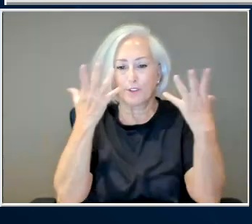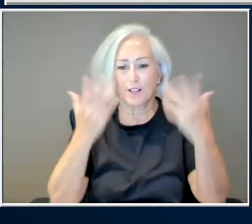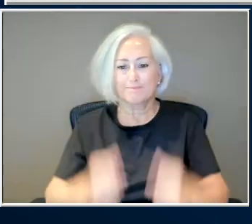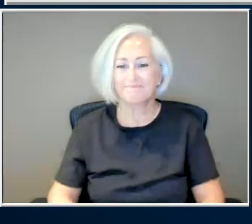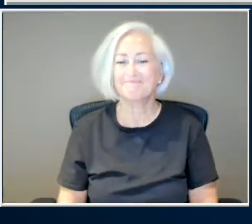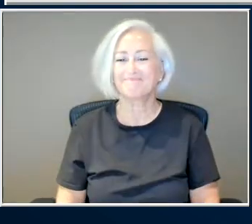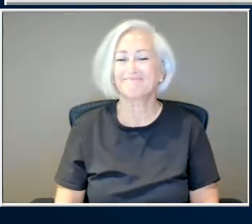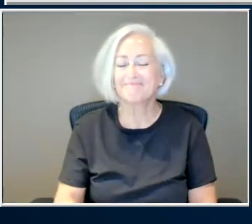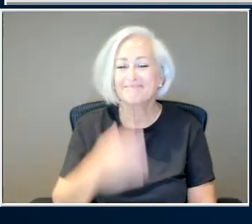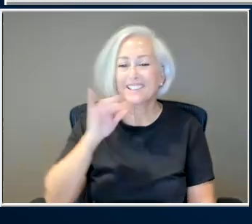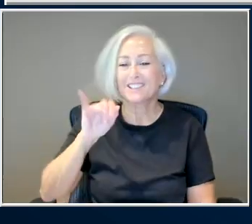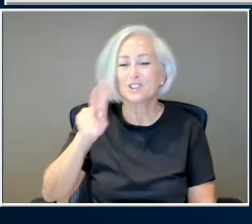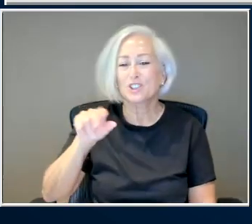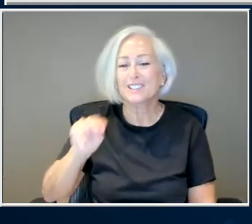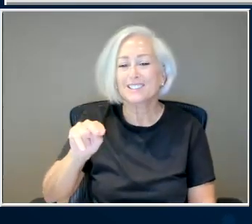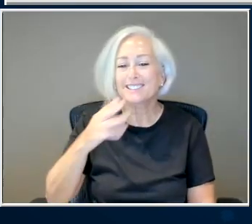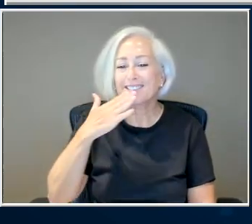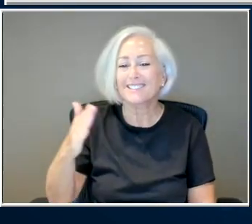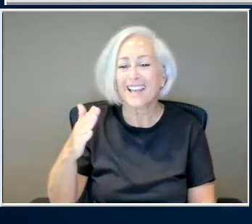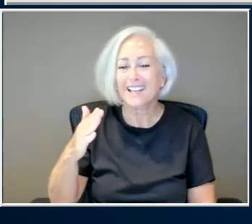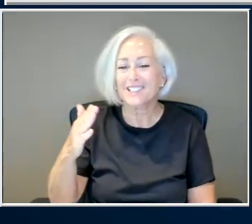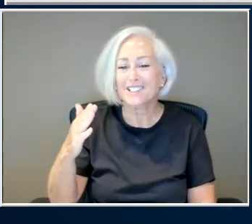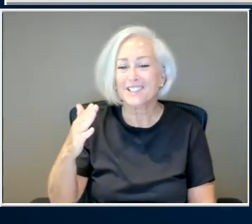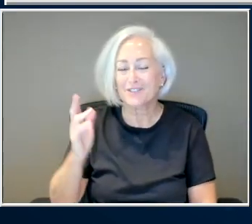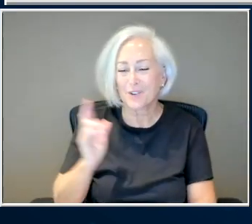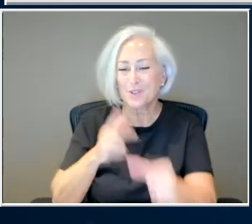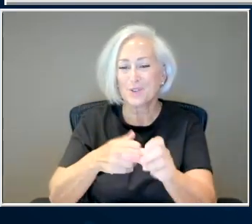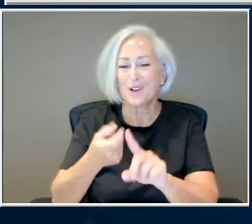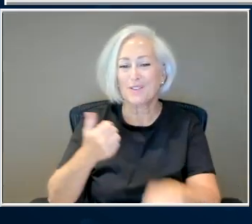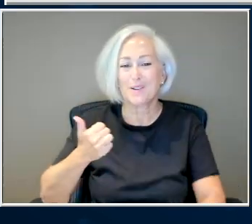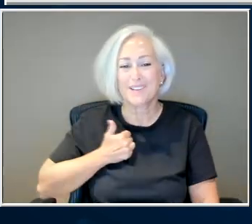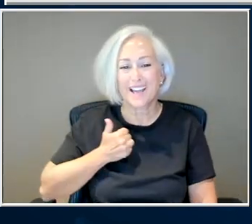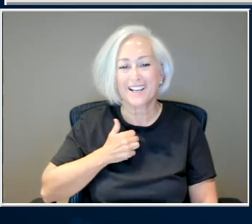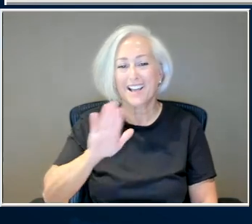being here with us from Canada this morning. And your gift, thank you for the